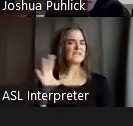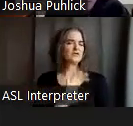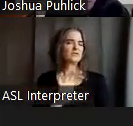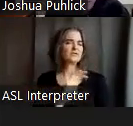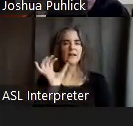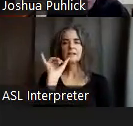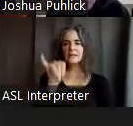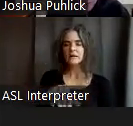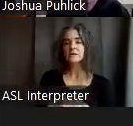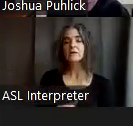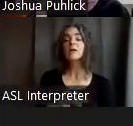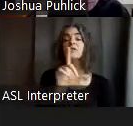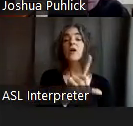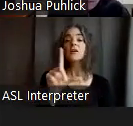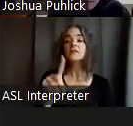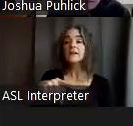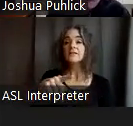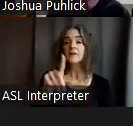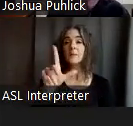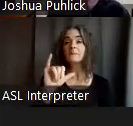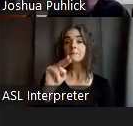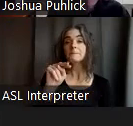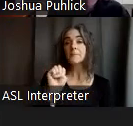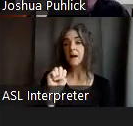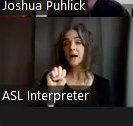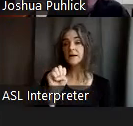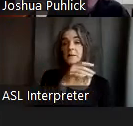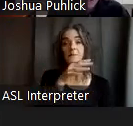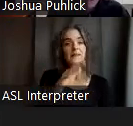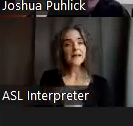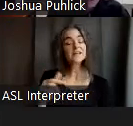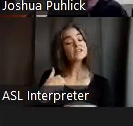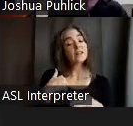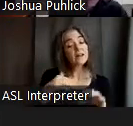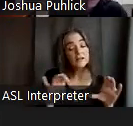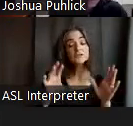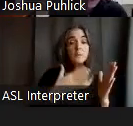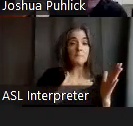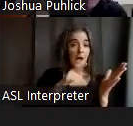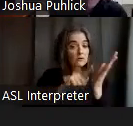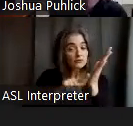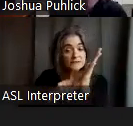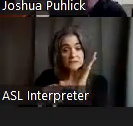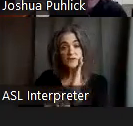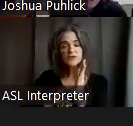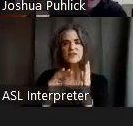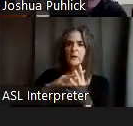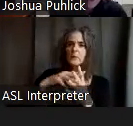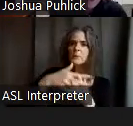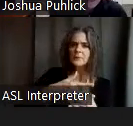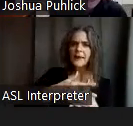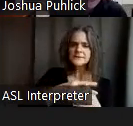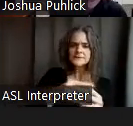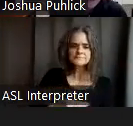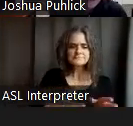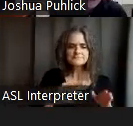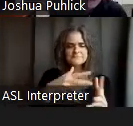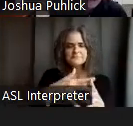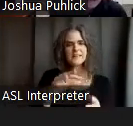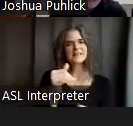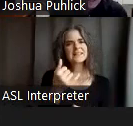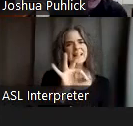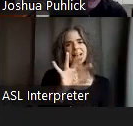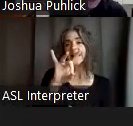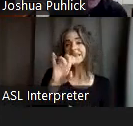Most of the longleaf pine plantations that I conduct research in were planted in the 1980s and